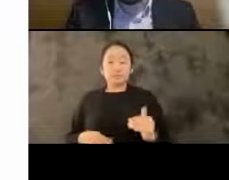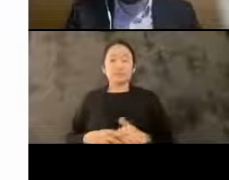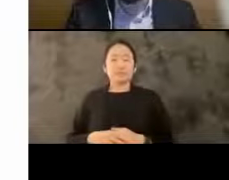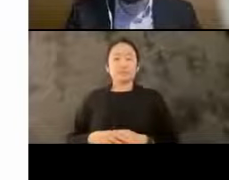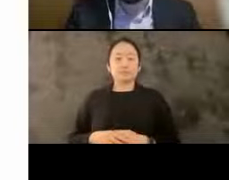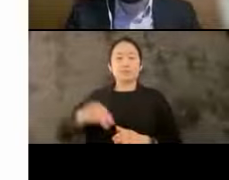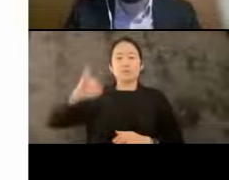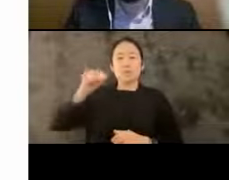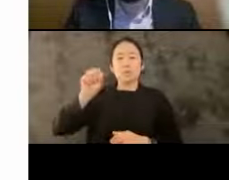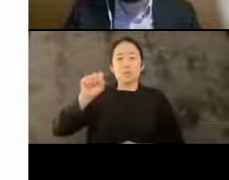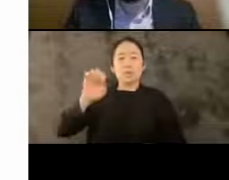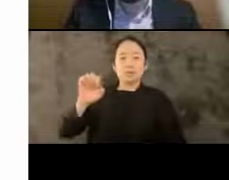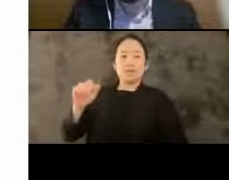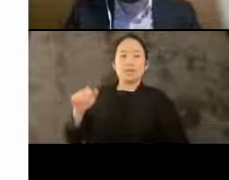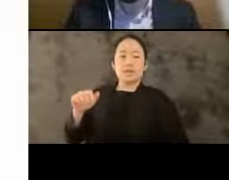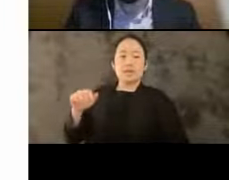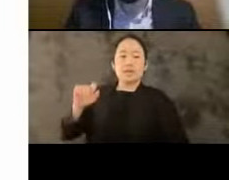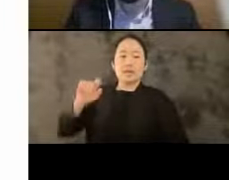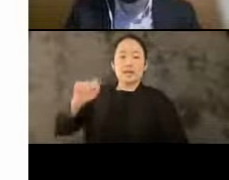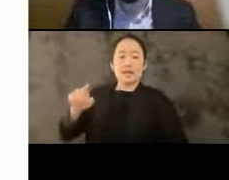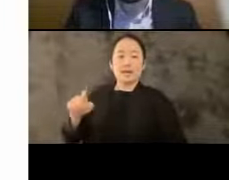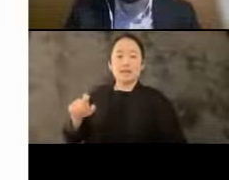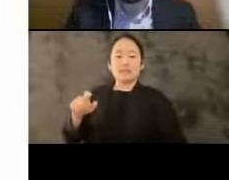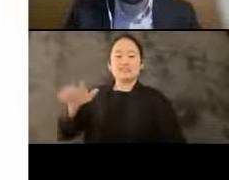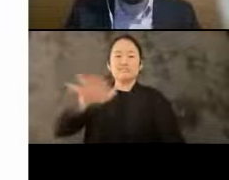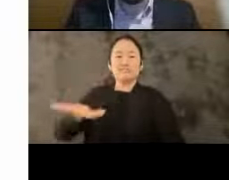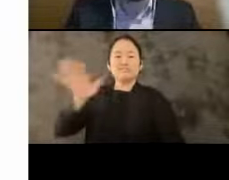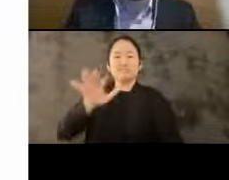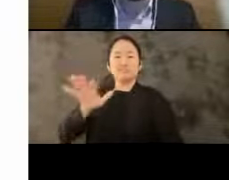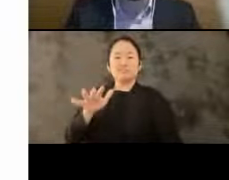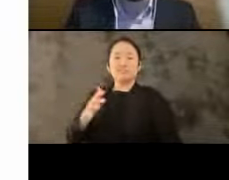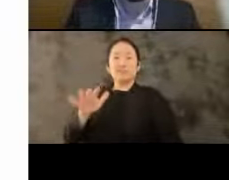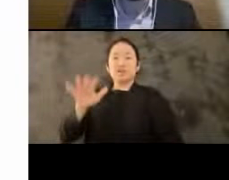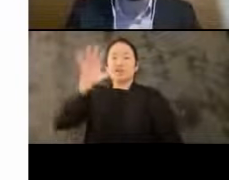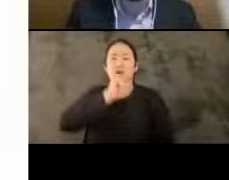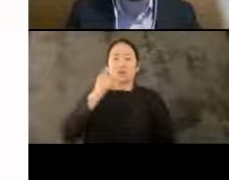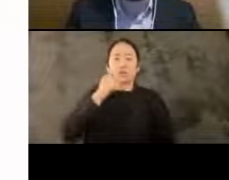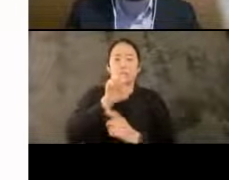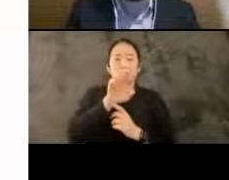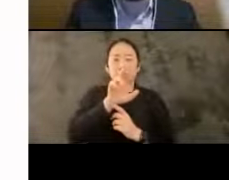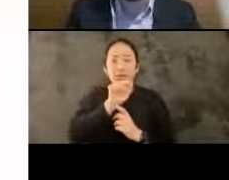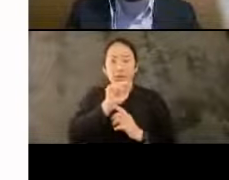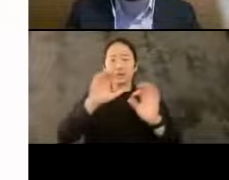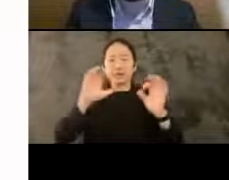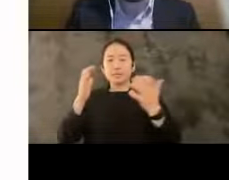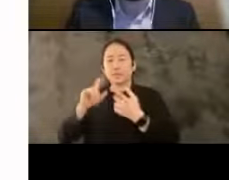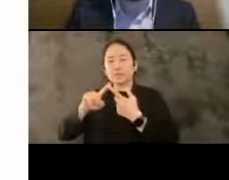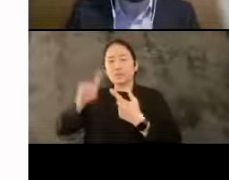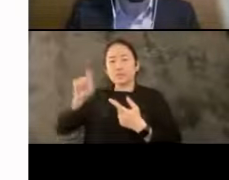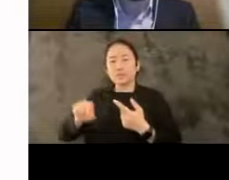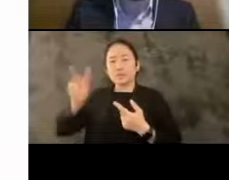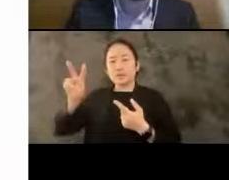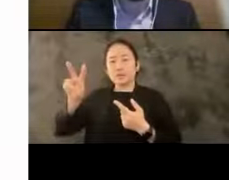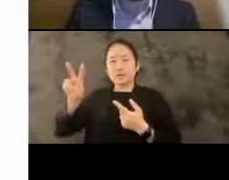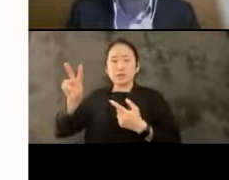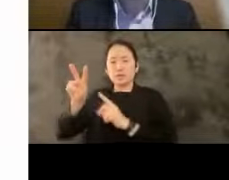Jose asked, what's the rough estimated cost for the BRT option compared to that 1.2-ish billion low end for a